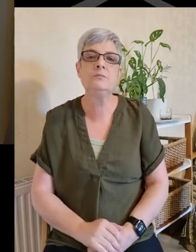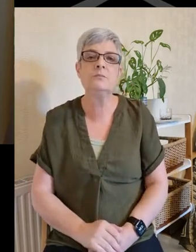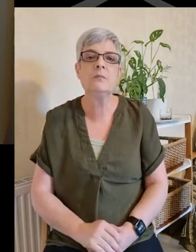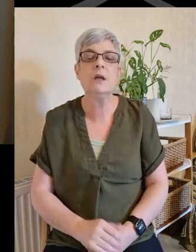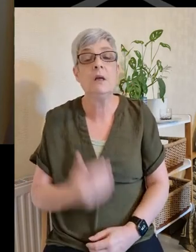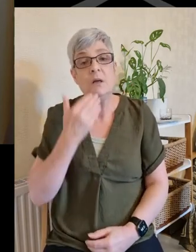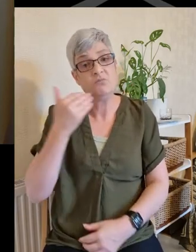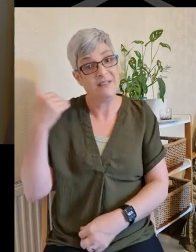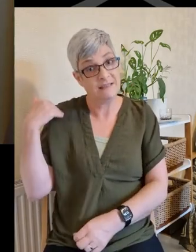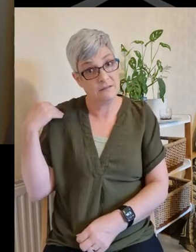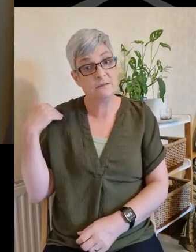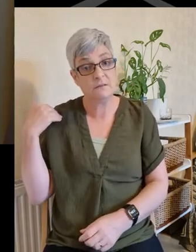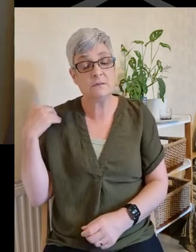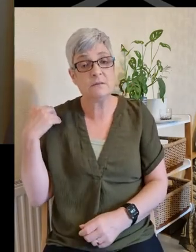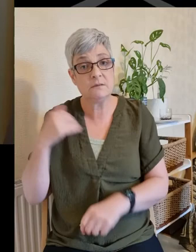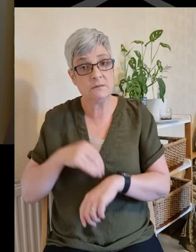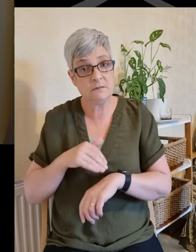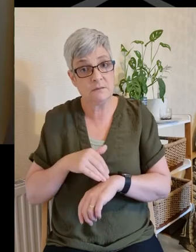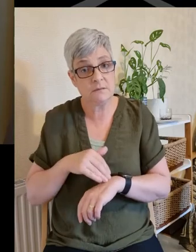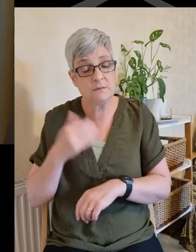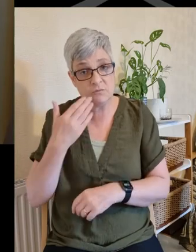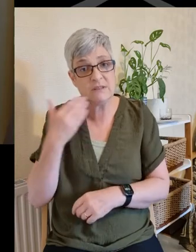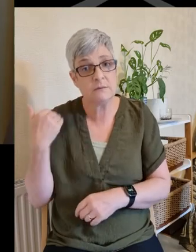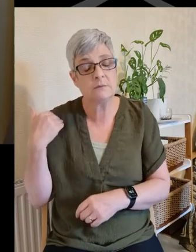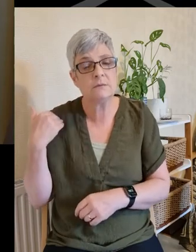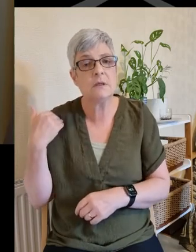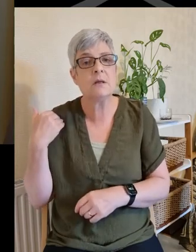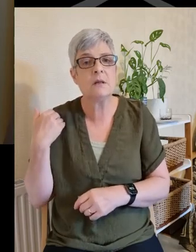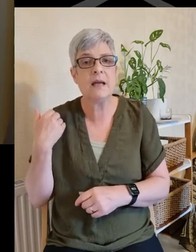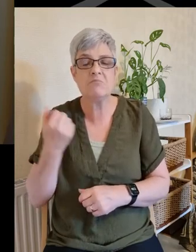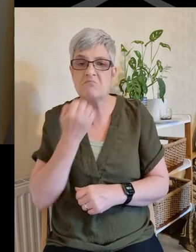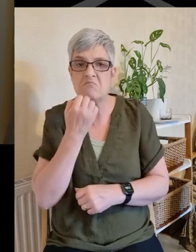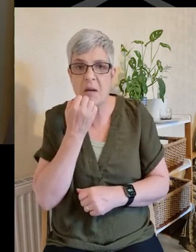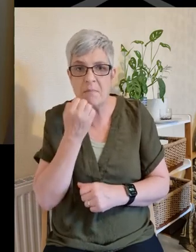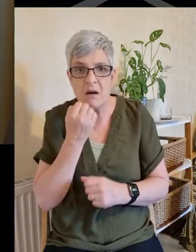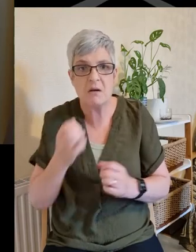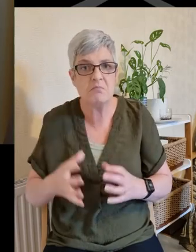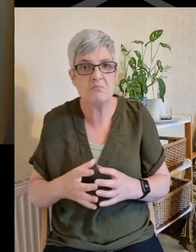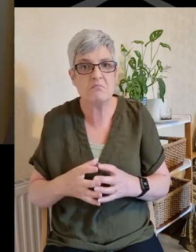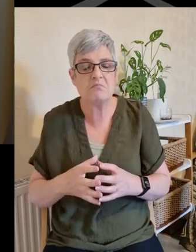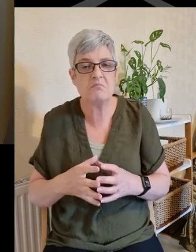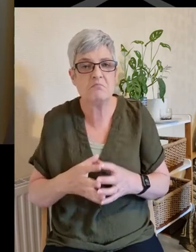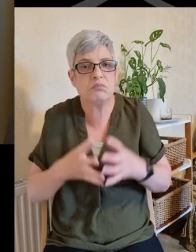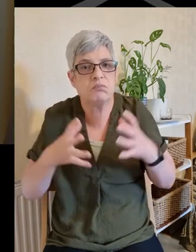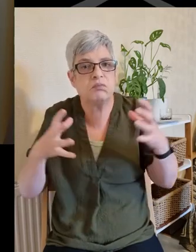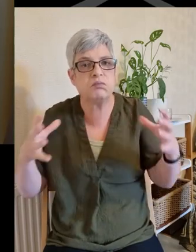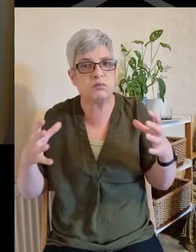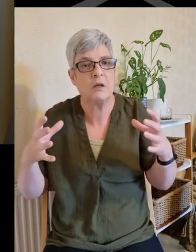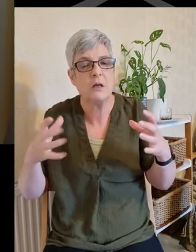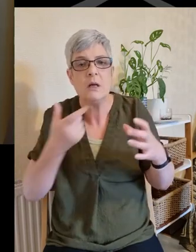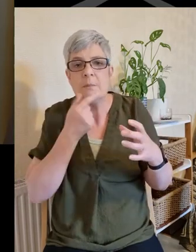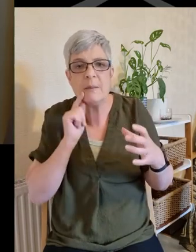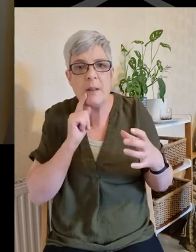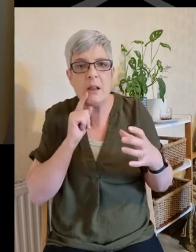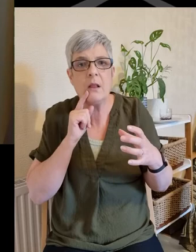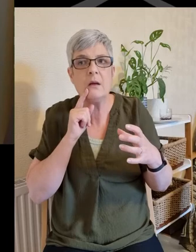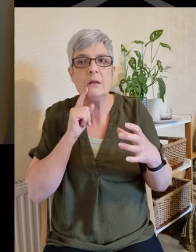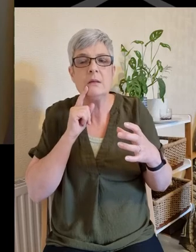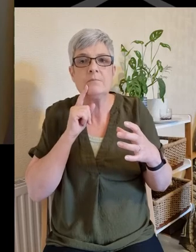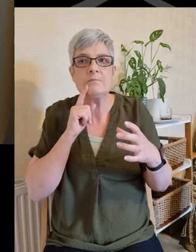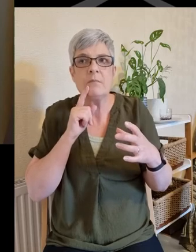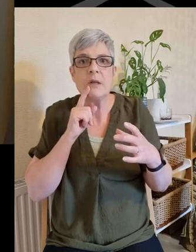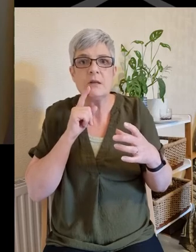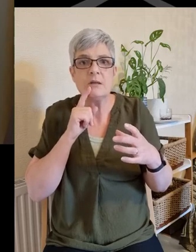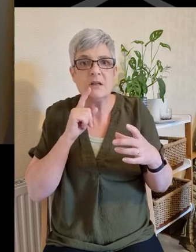In recent weeks, there has been a huge increase in the number of people, including